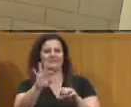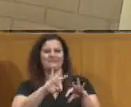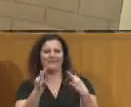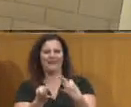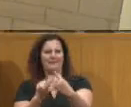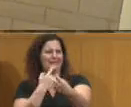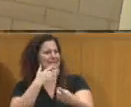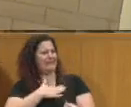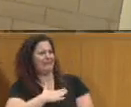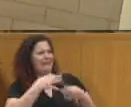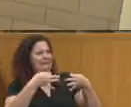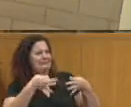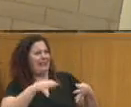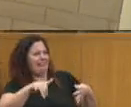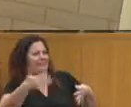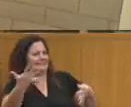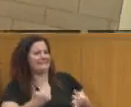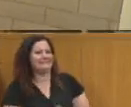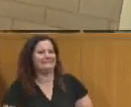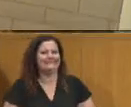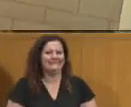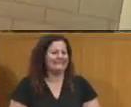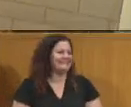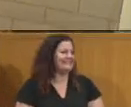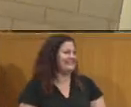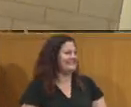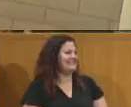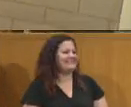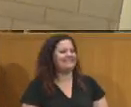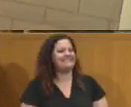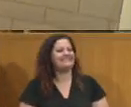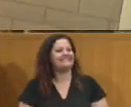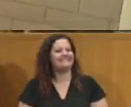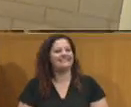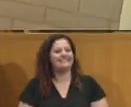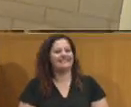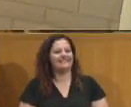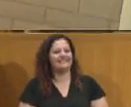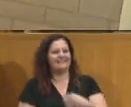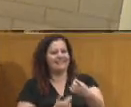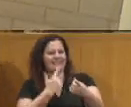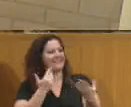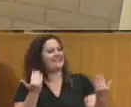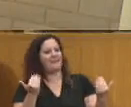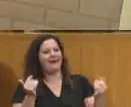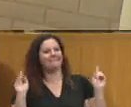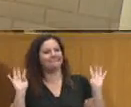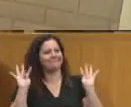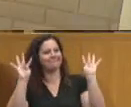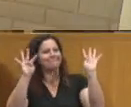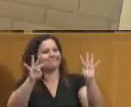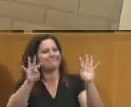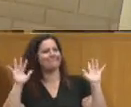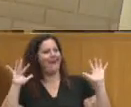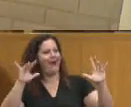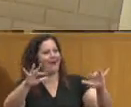So now we're going to move to another time in the life of this city, and I'd like to invite our